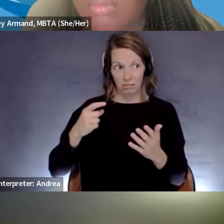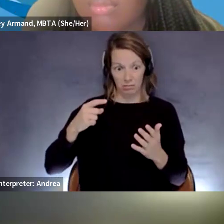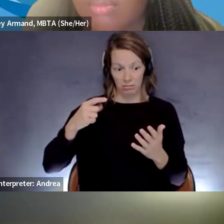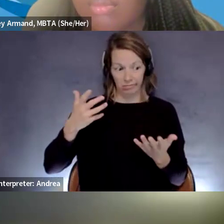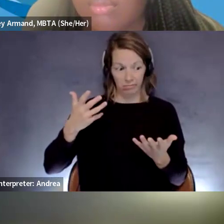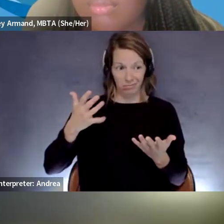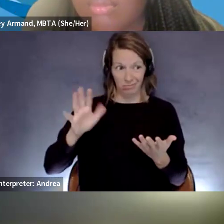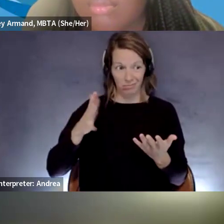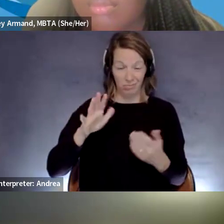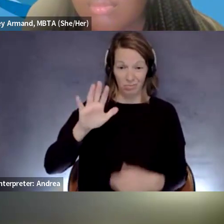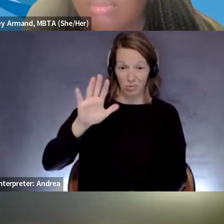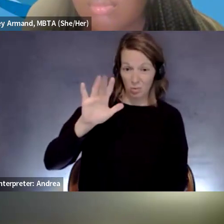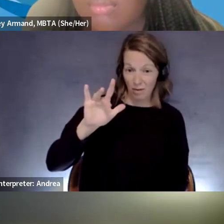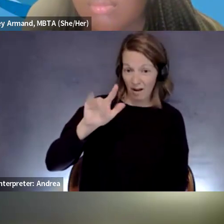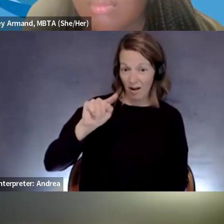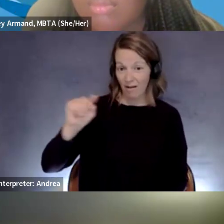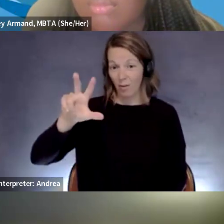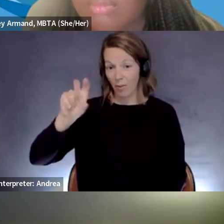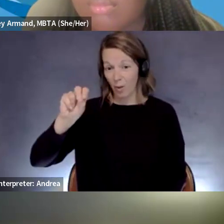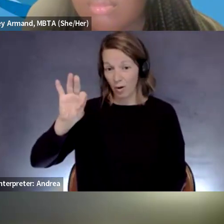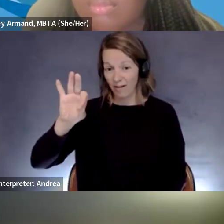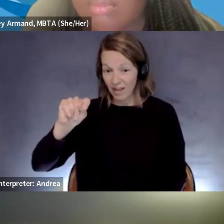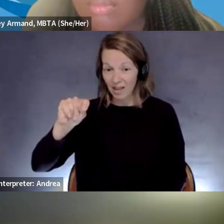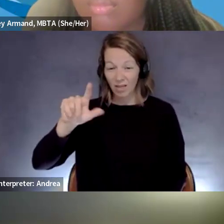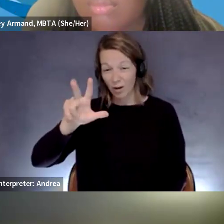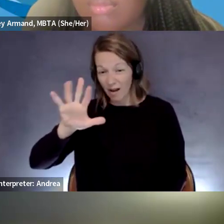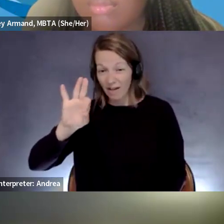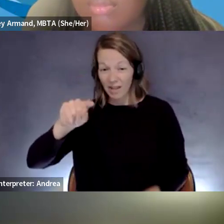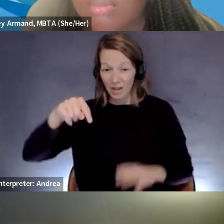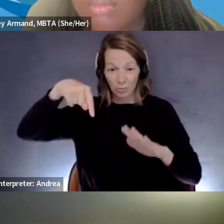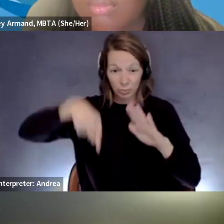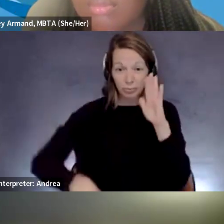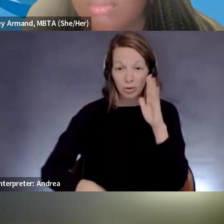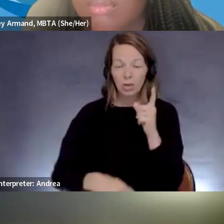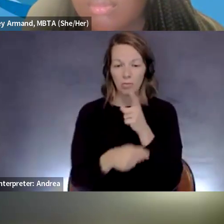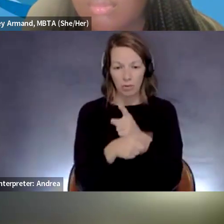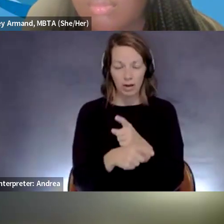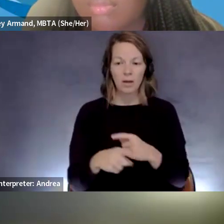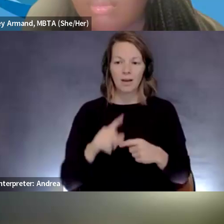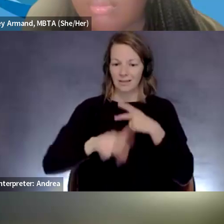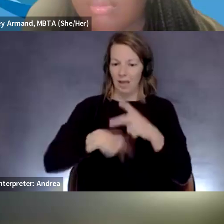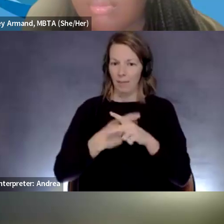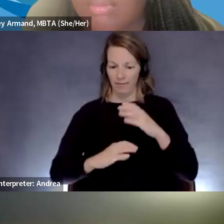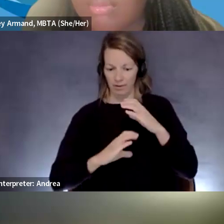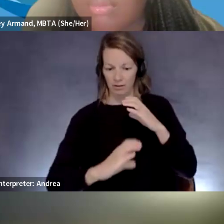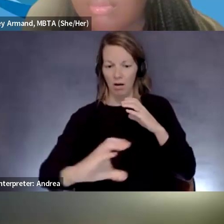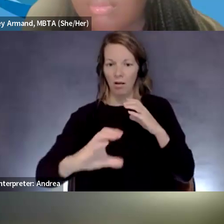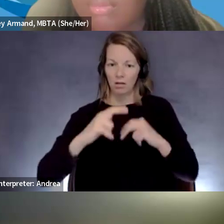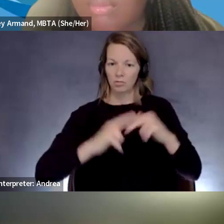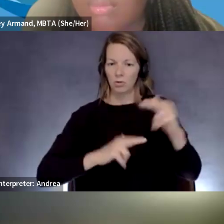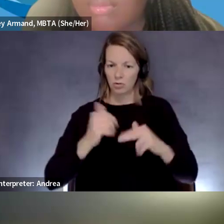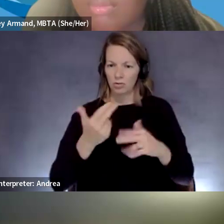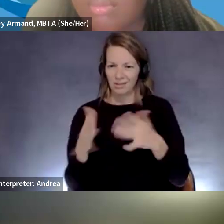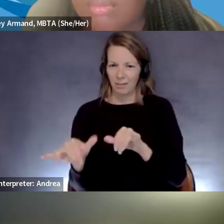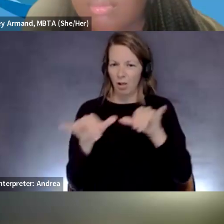of somewhere between 25 and 30 feet? 30, 35. 30 yeah. feet. Yeah. So the type of tunnel construction is going to be similar to what